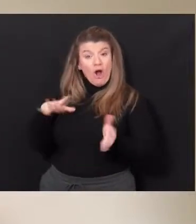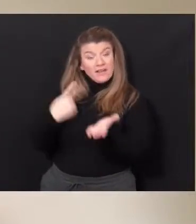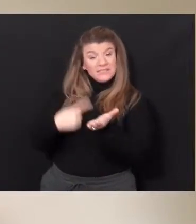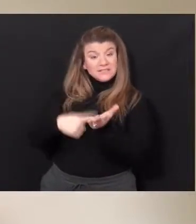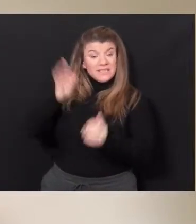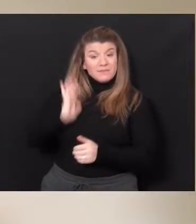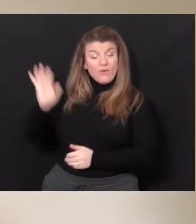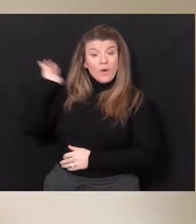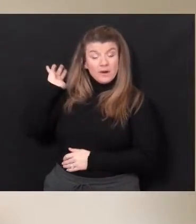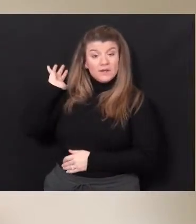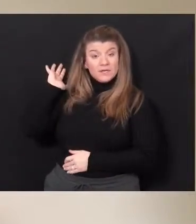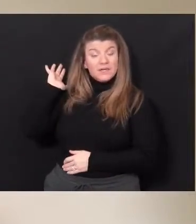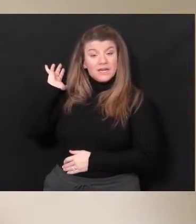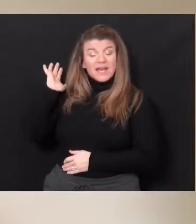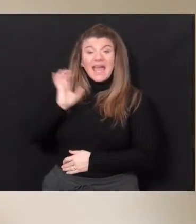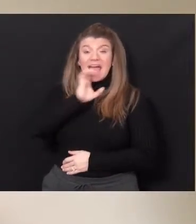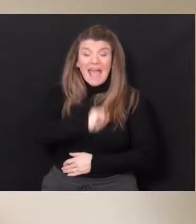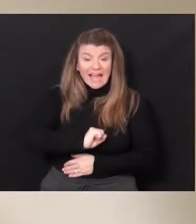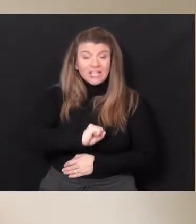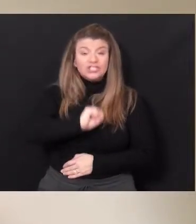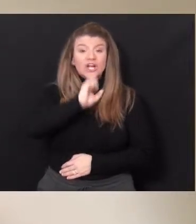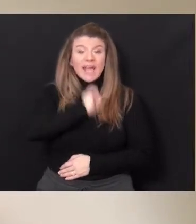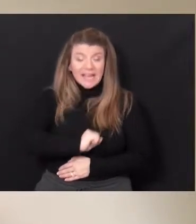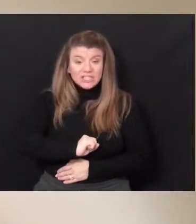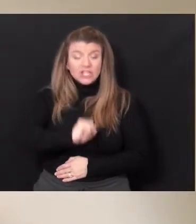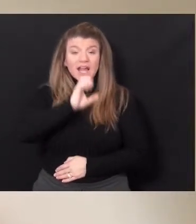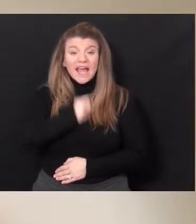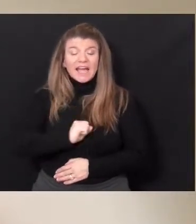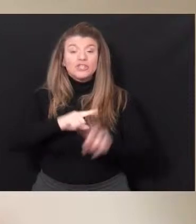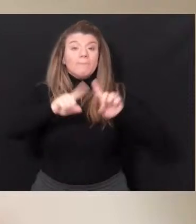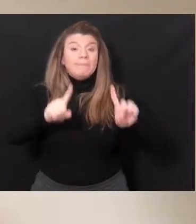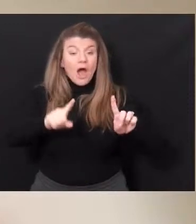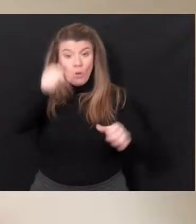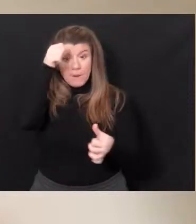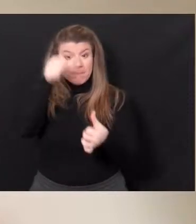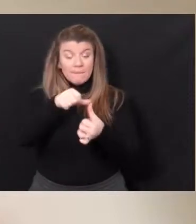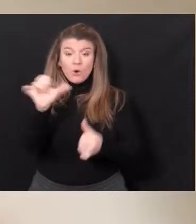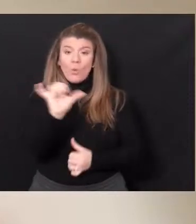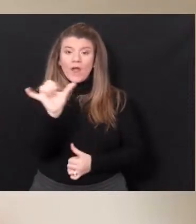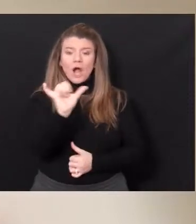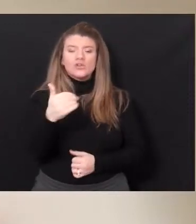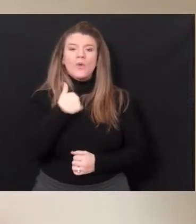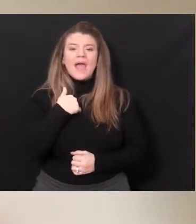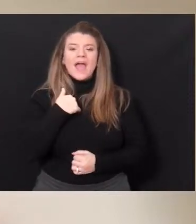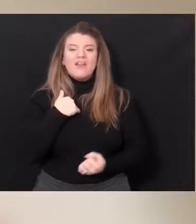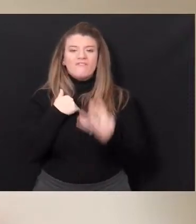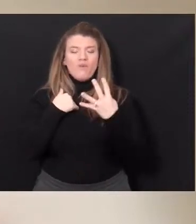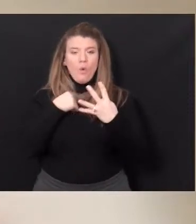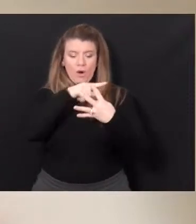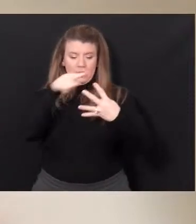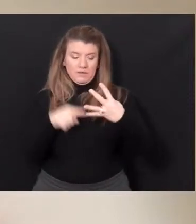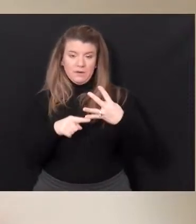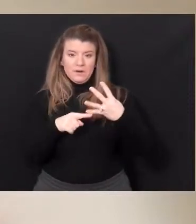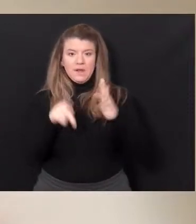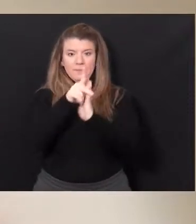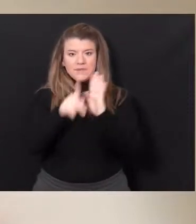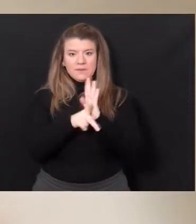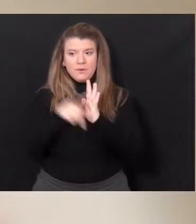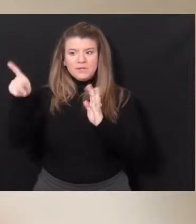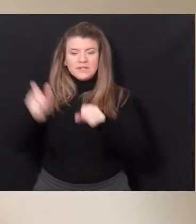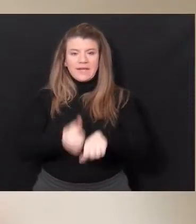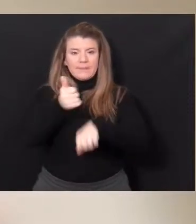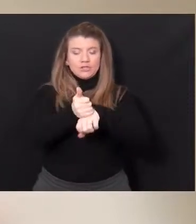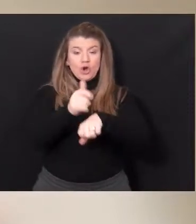before, age. But if you recall, Kenny, we had 4 principles that the governor established early